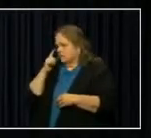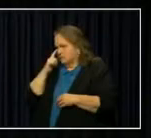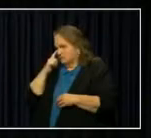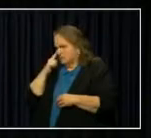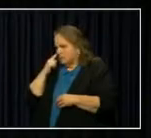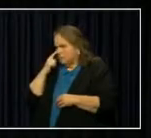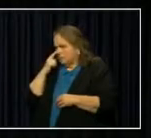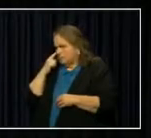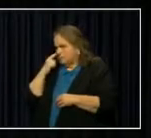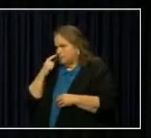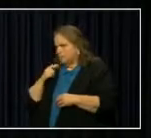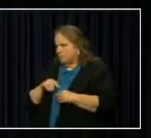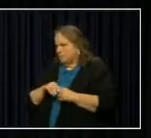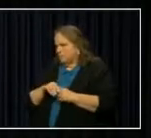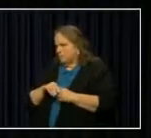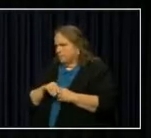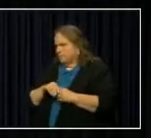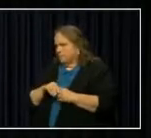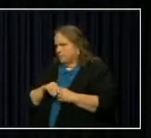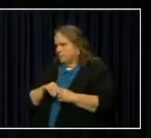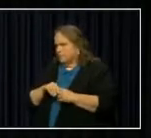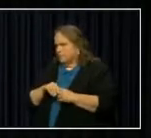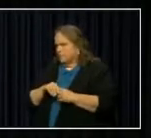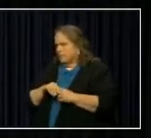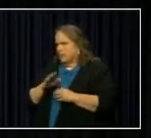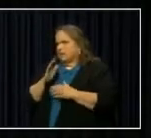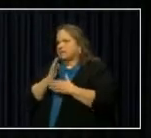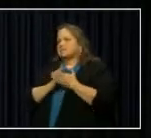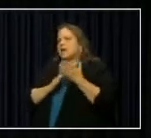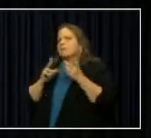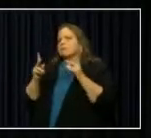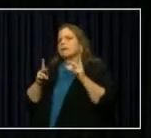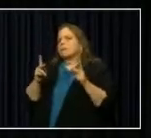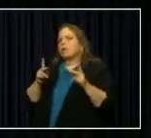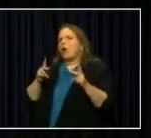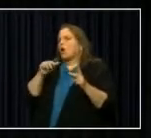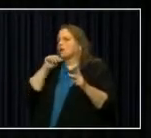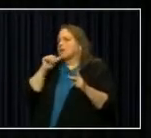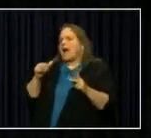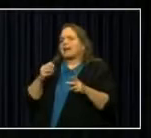Reporting symptoms, but doctors are not testing them and just telling them to self-quarantine.